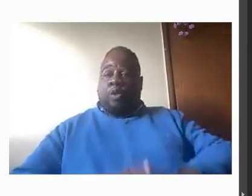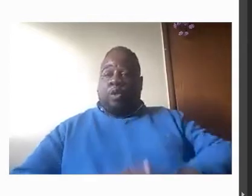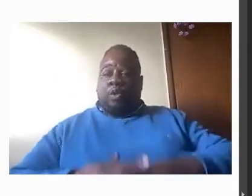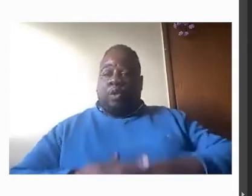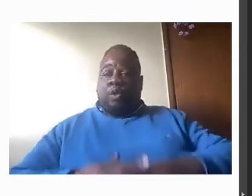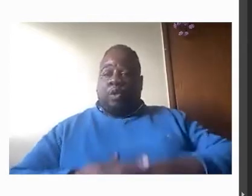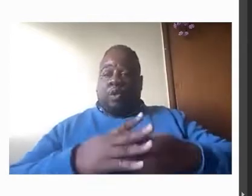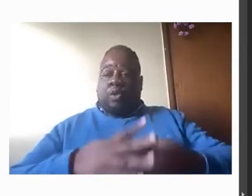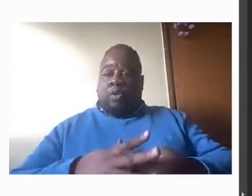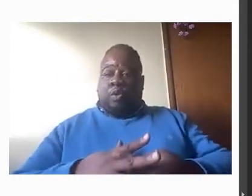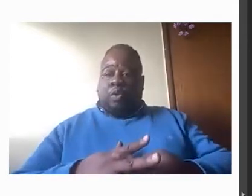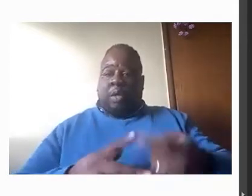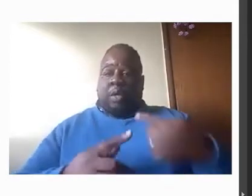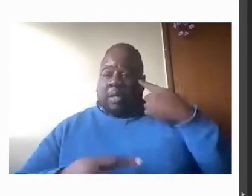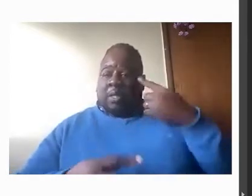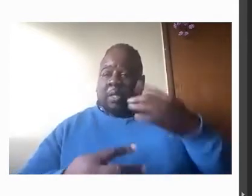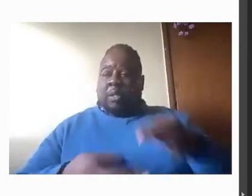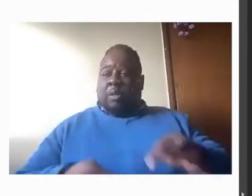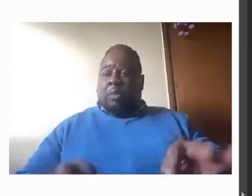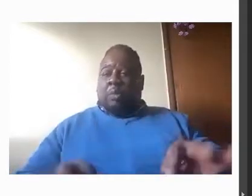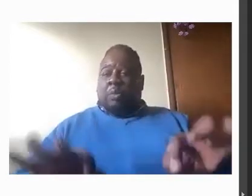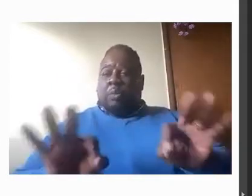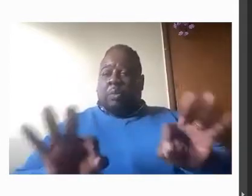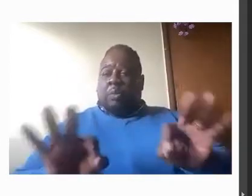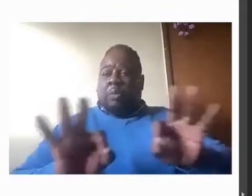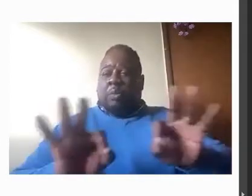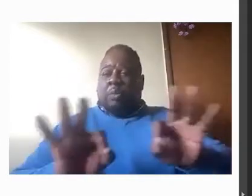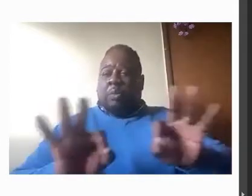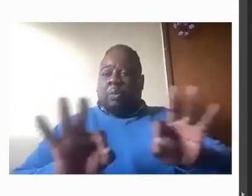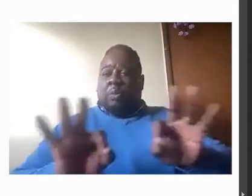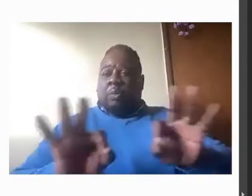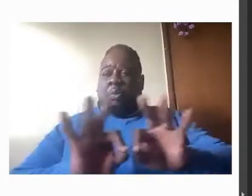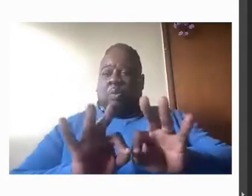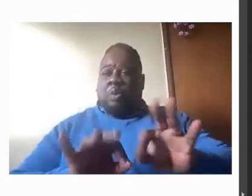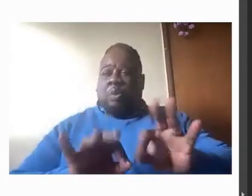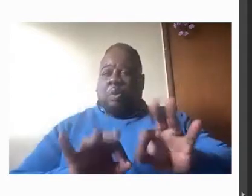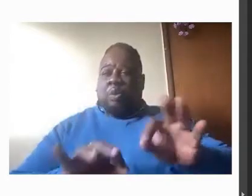role of BCID. Oh, wait 1 second, sorry.